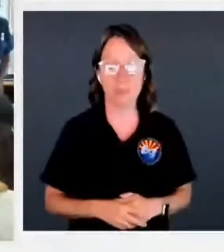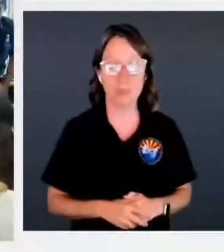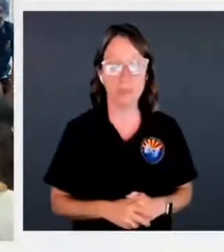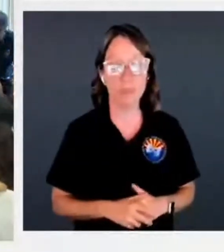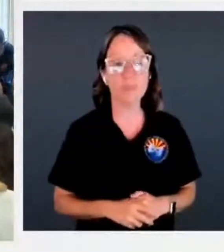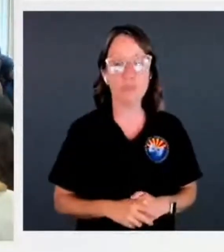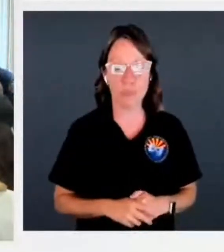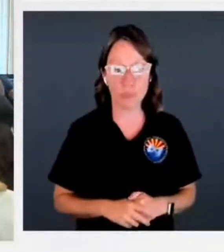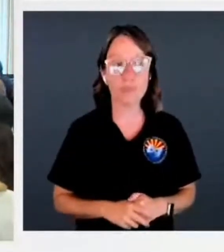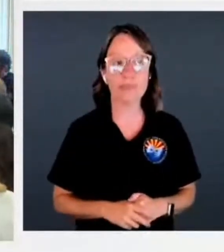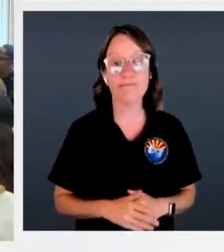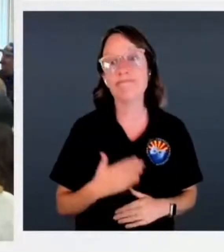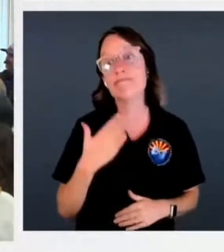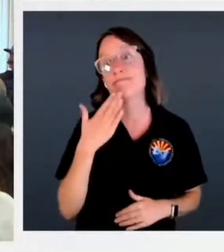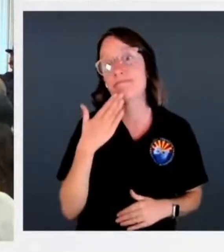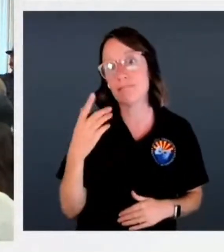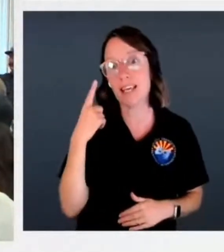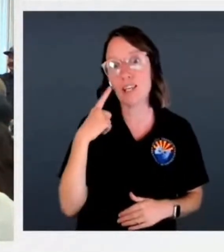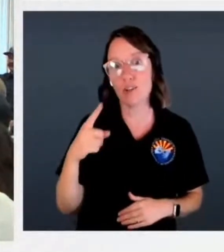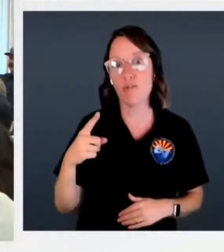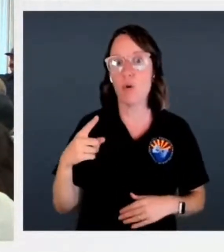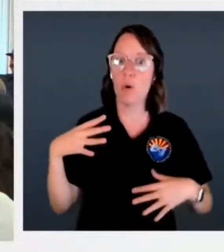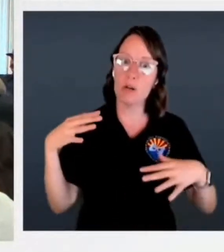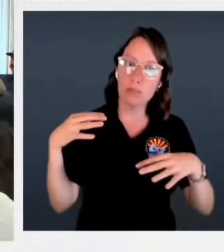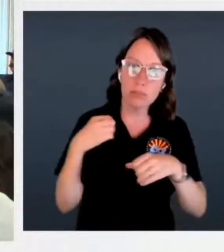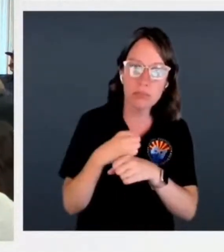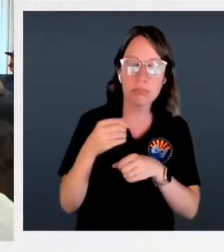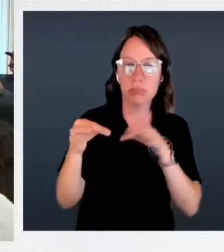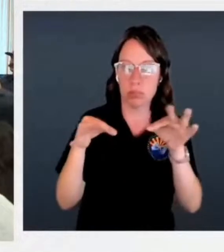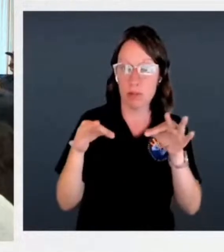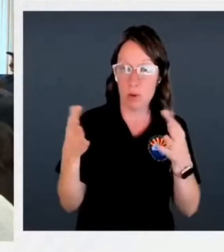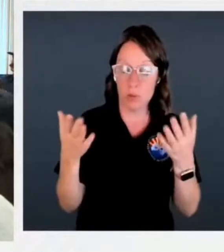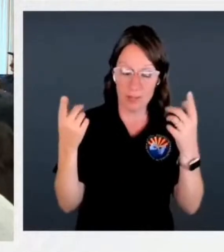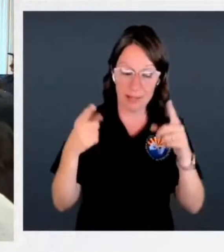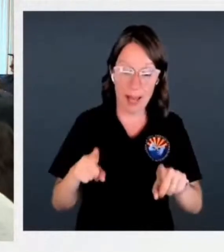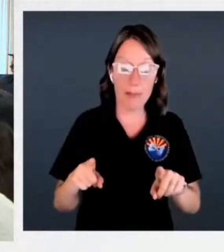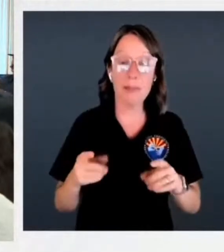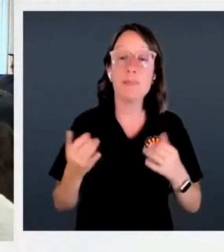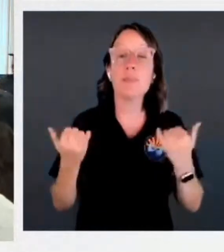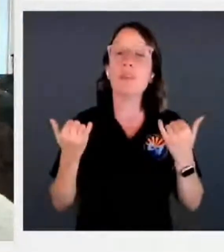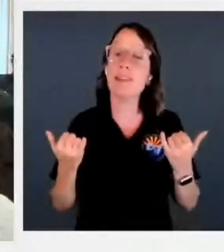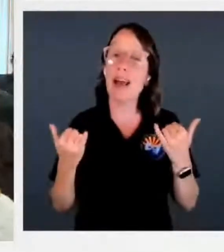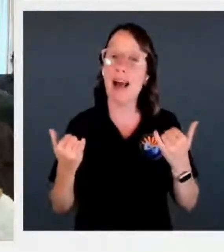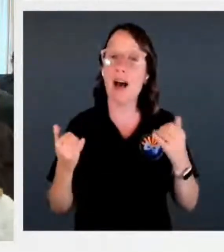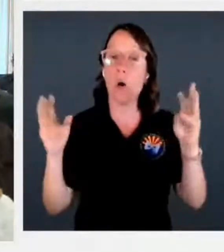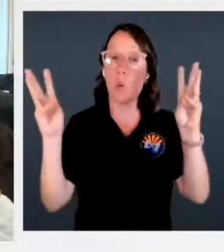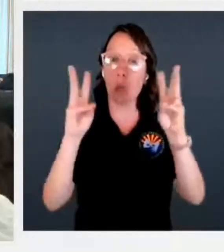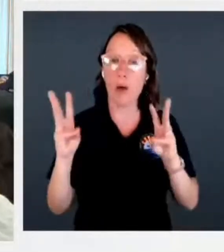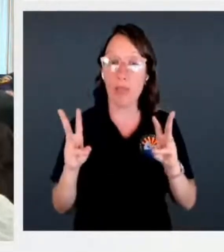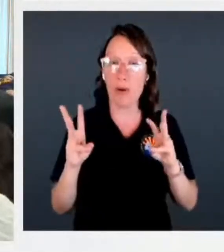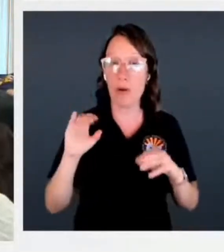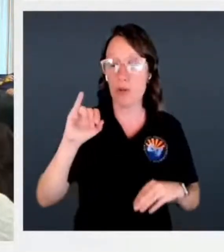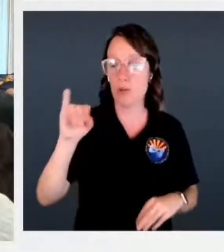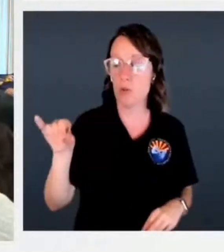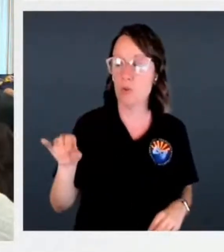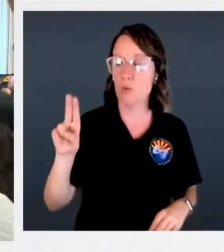Thank you for that comprehensive update, Chiefs. We appreciate it. Next up, we have fire weather with incident meteorologist Julia